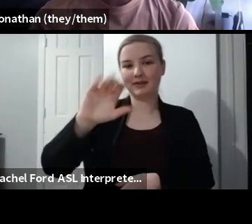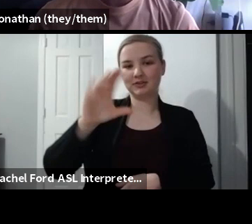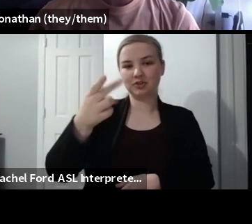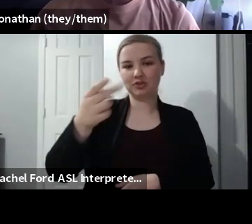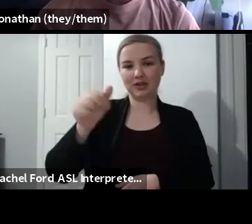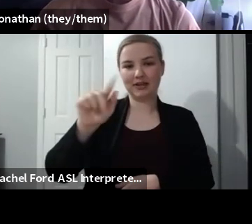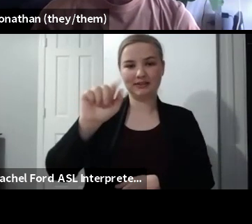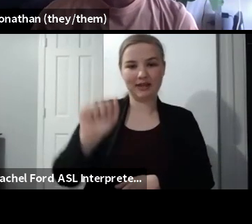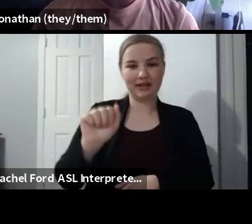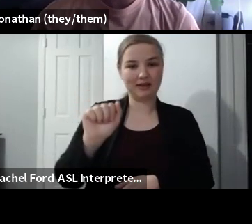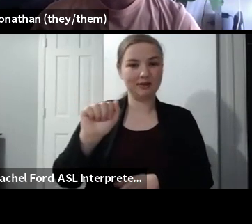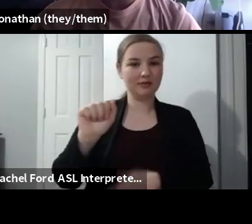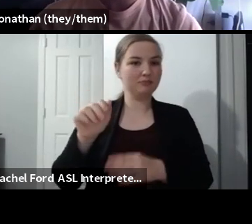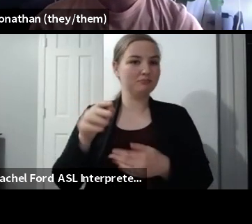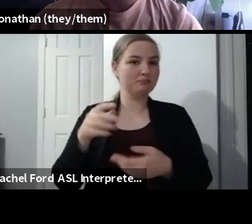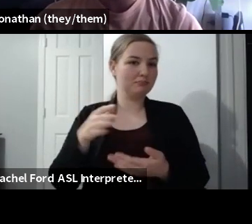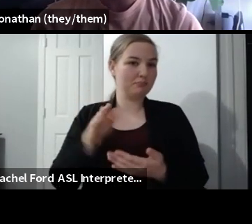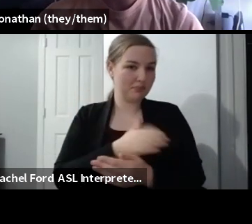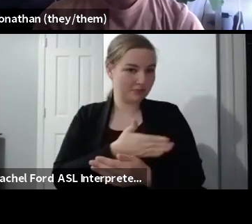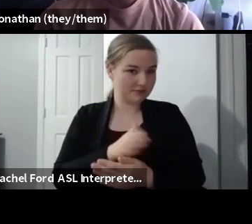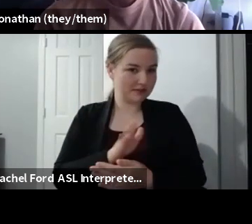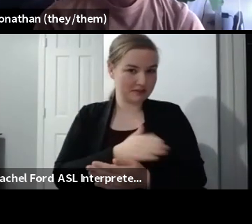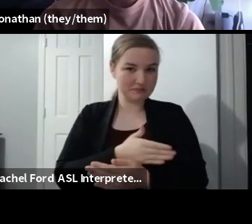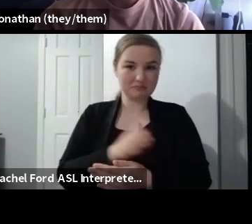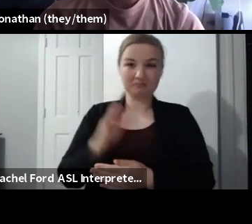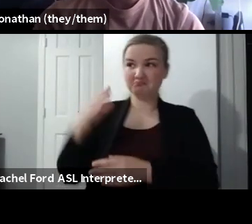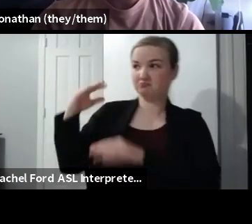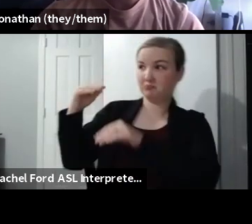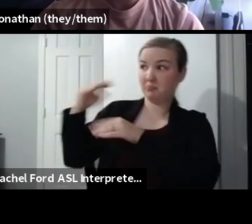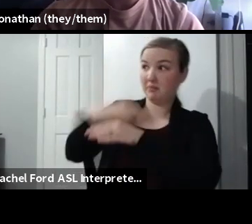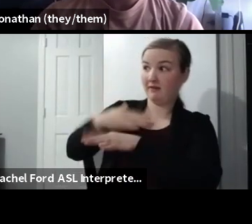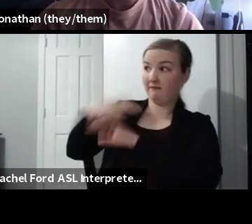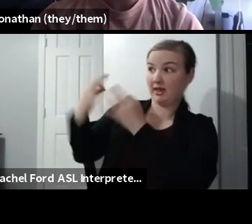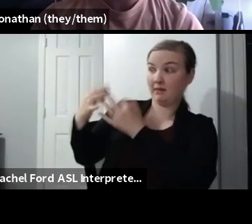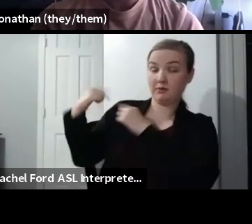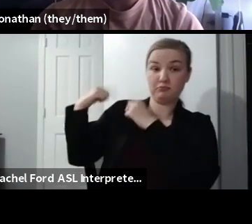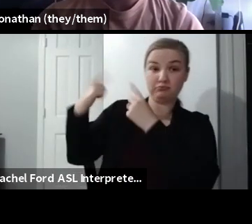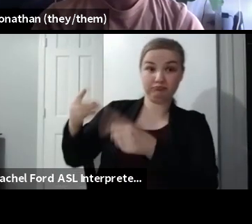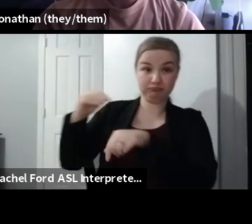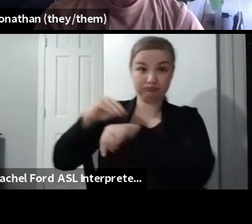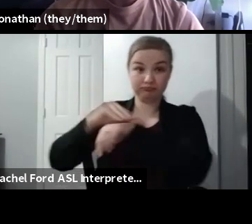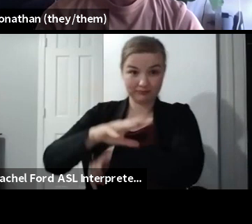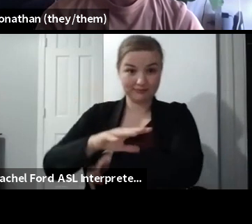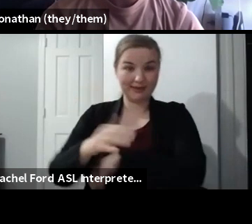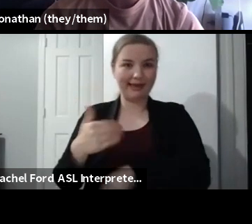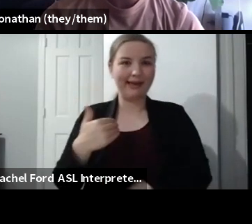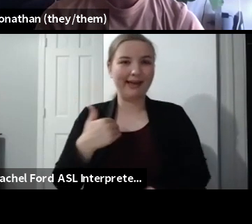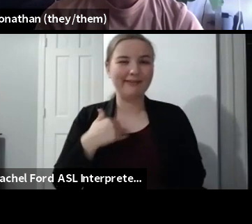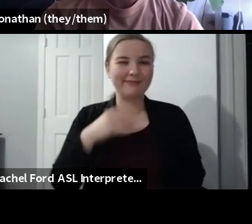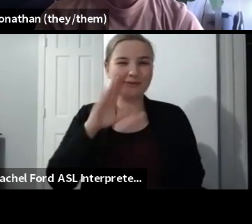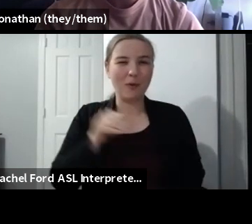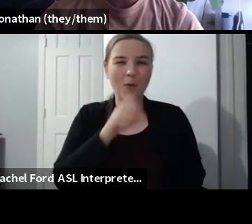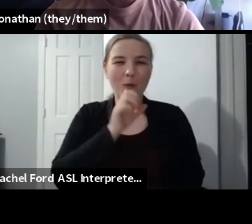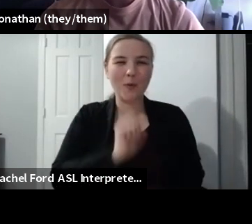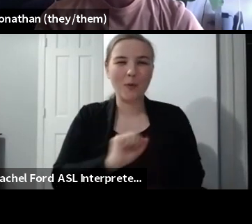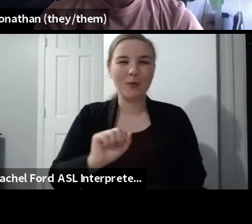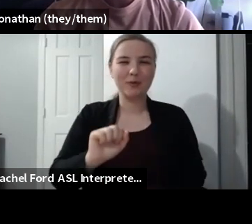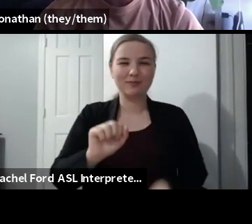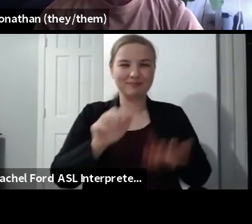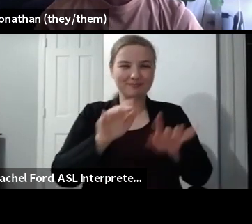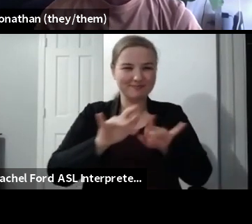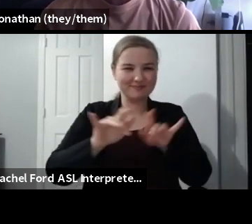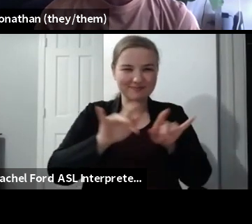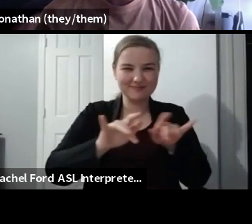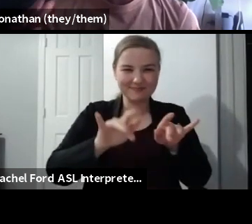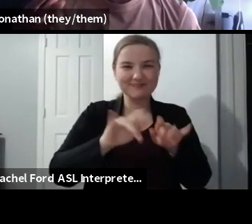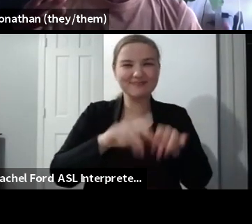my mother, like active house dancer in the scene. And I just have like so many VHS tapes of being a baby eating my shoe under a party in the